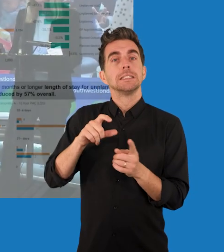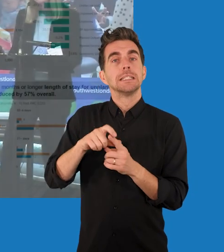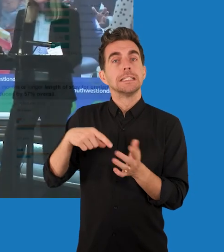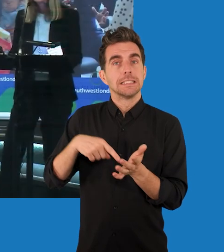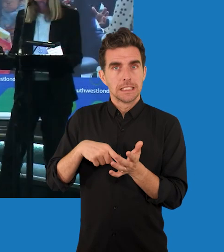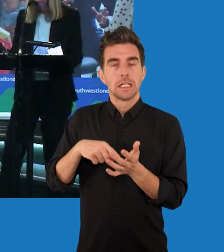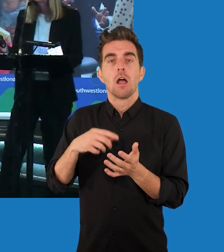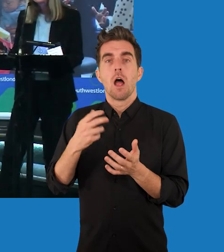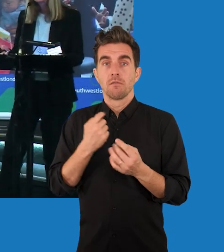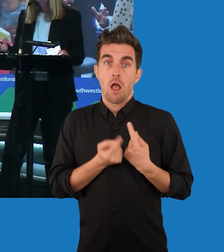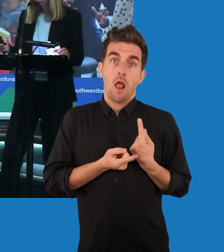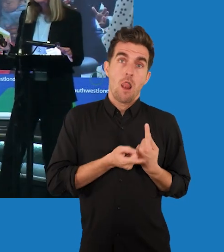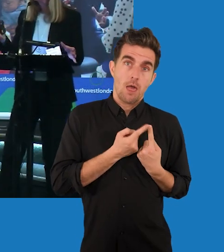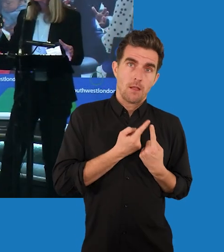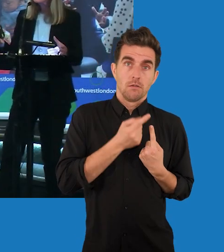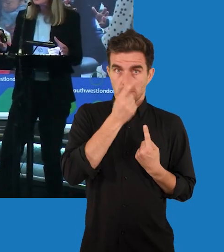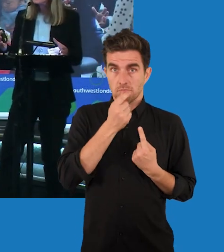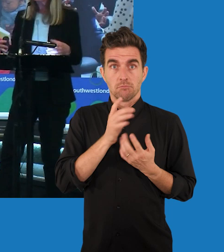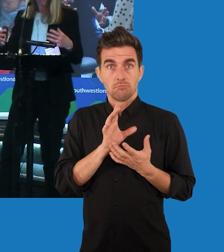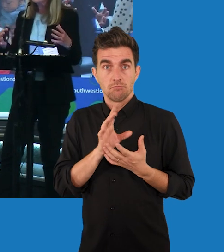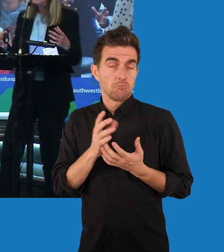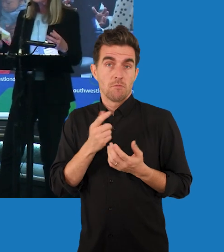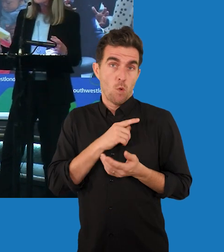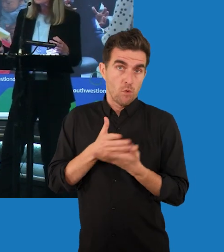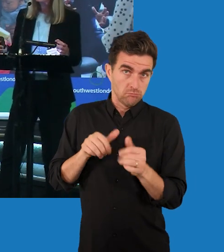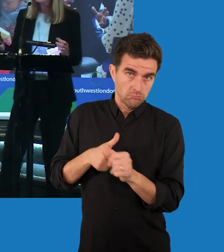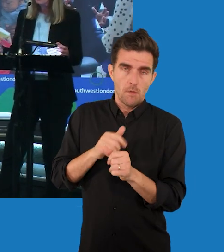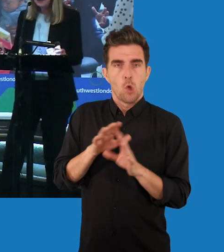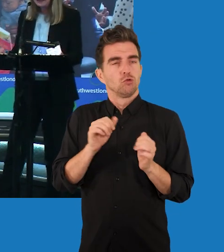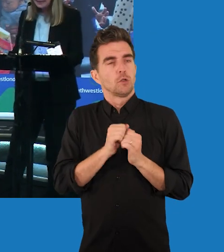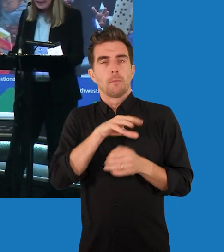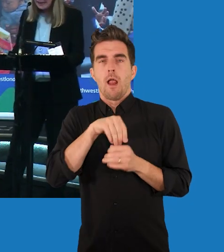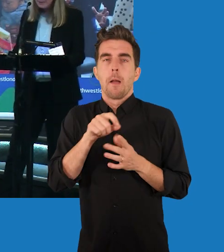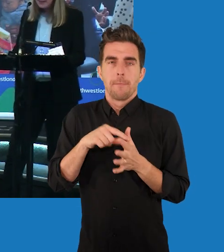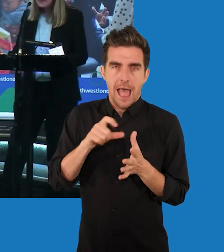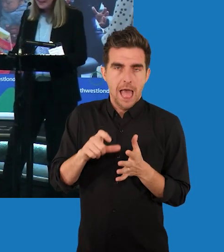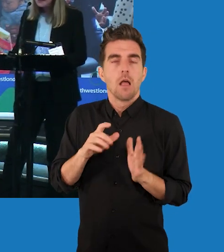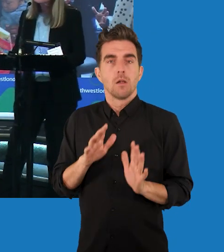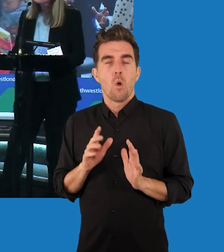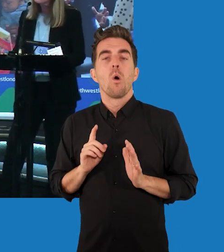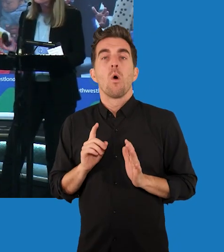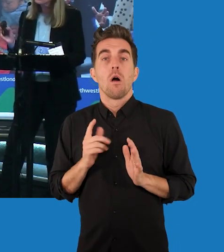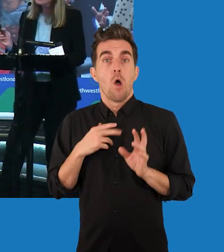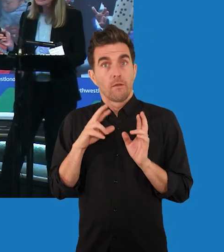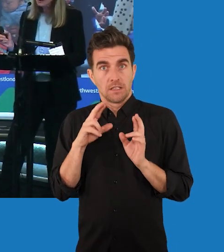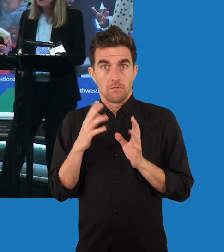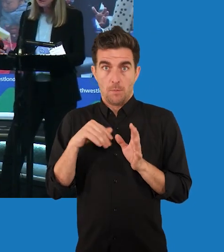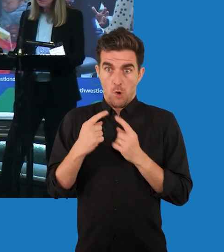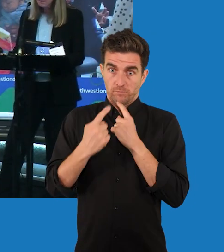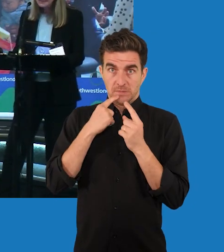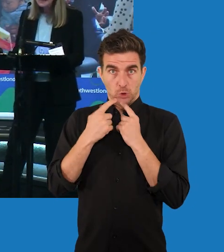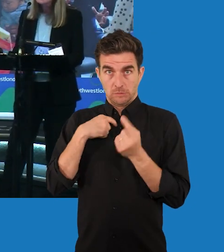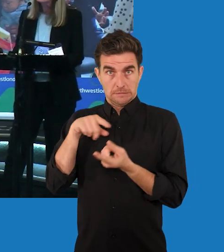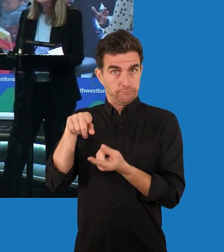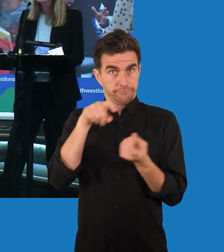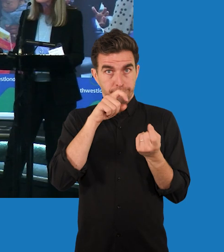patients who are discussed at MDT. We might do other things for them, but they might not be suitable for PAC. And there, you can see, hopefully, from